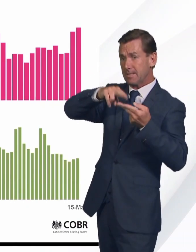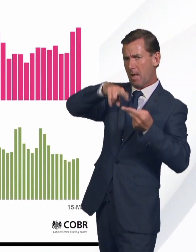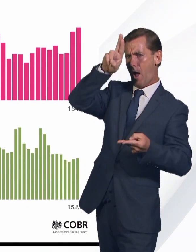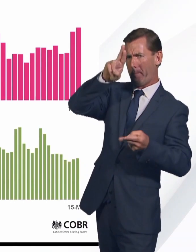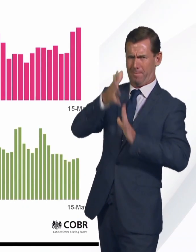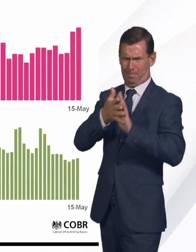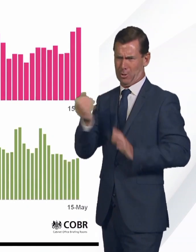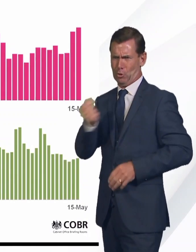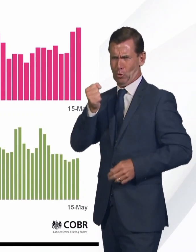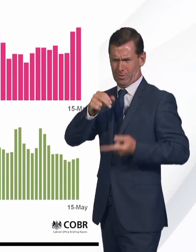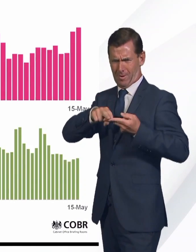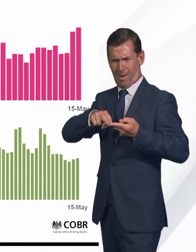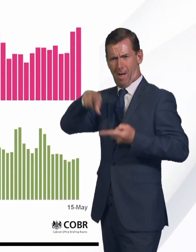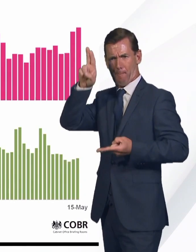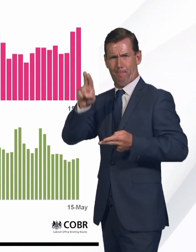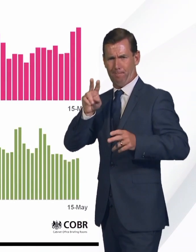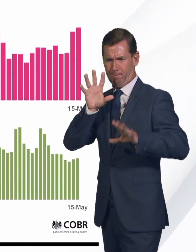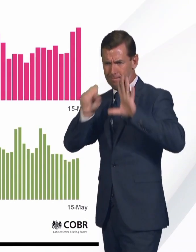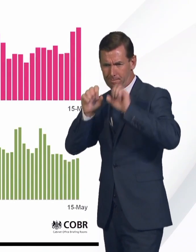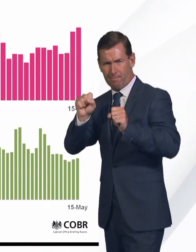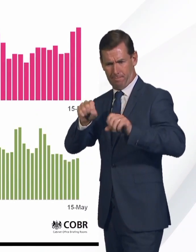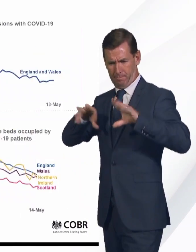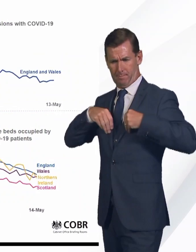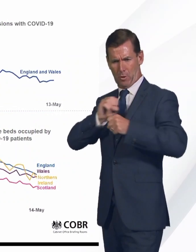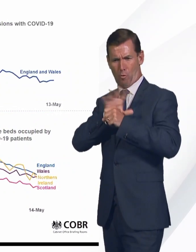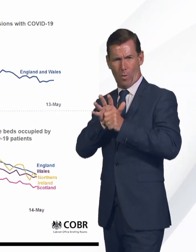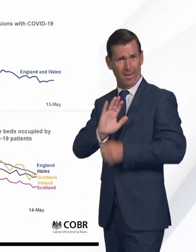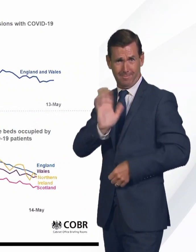is continuing to come down. Next slide, please.